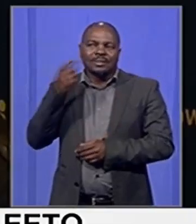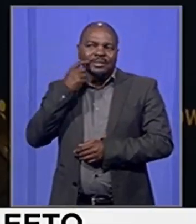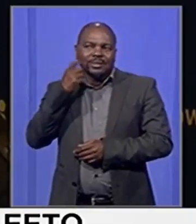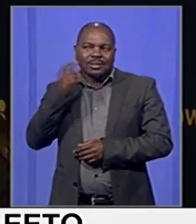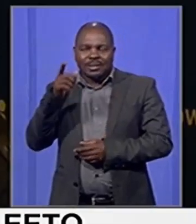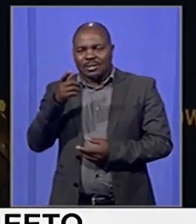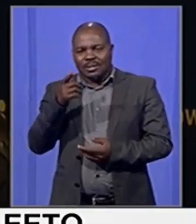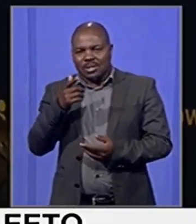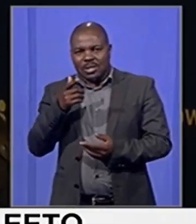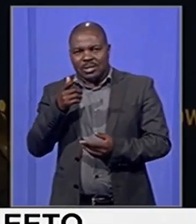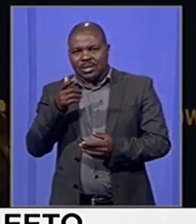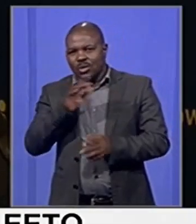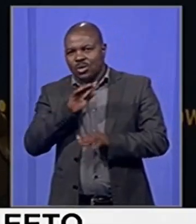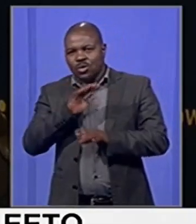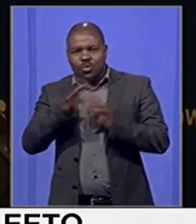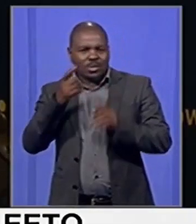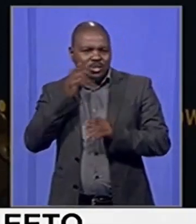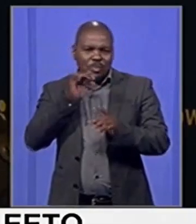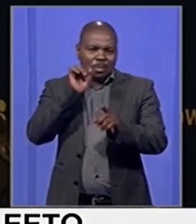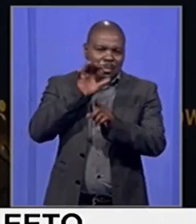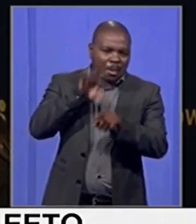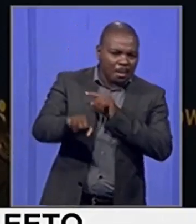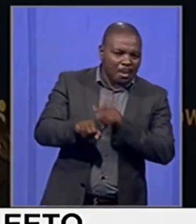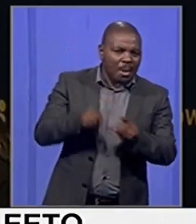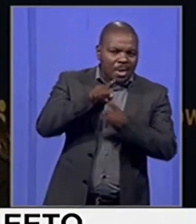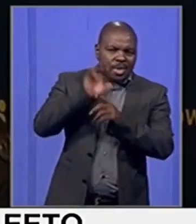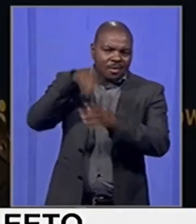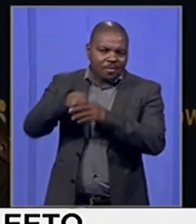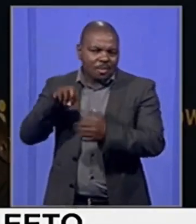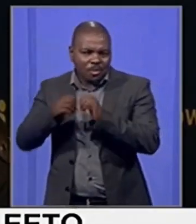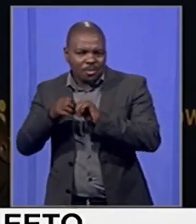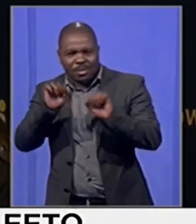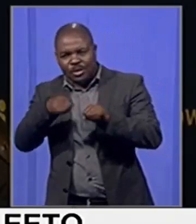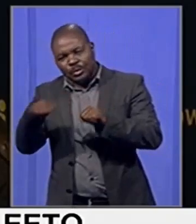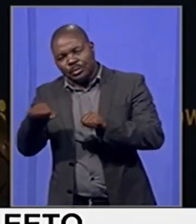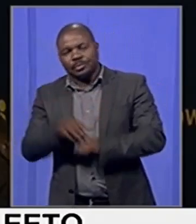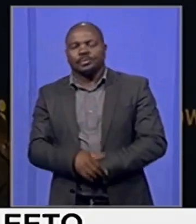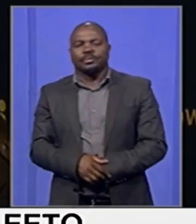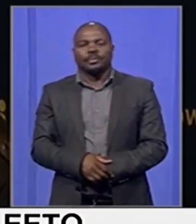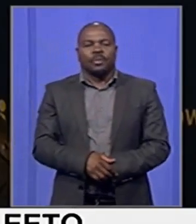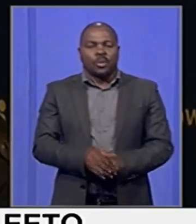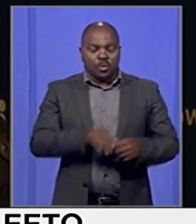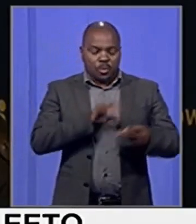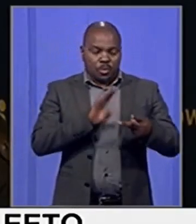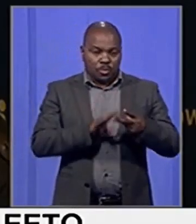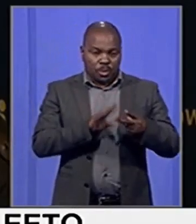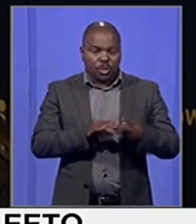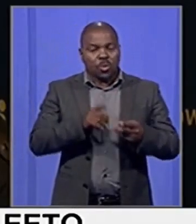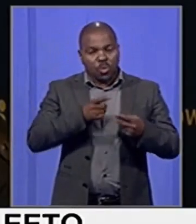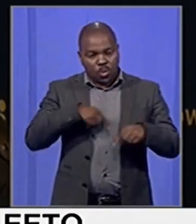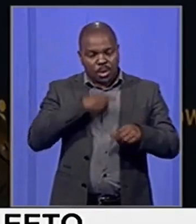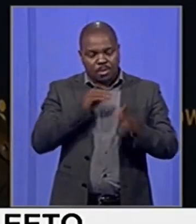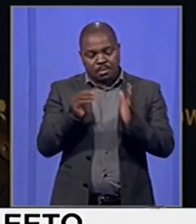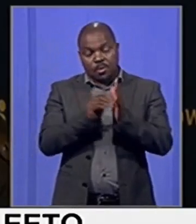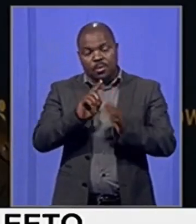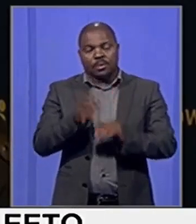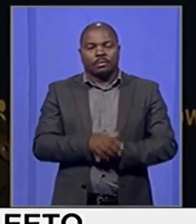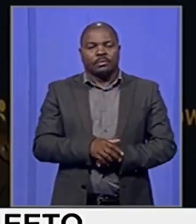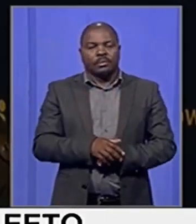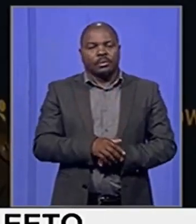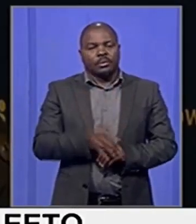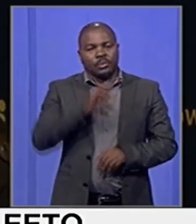are affected or they might be part of the problem that you seek to resolve. We also stated that they should have